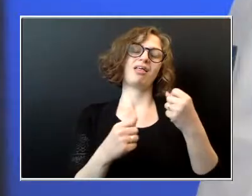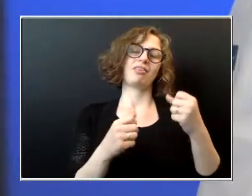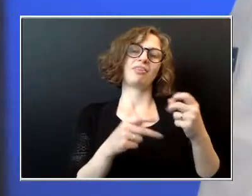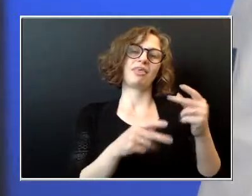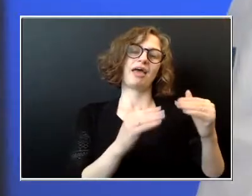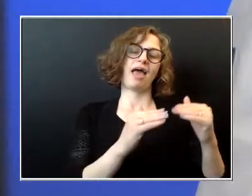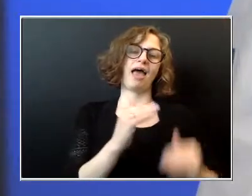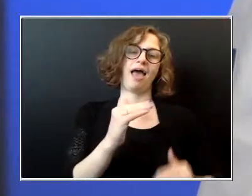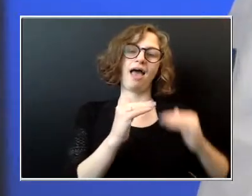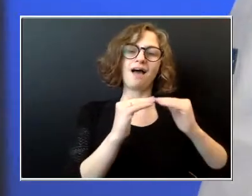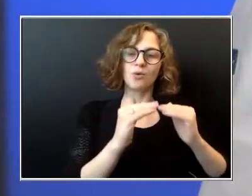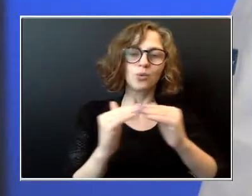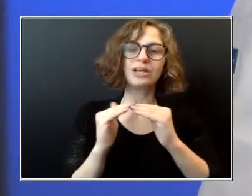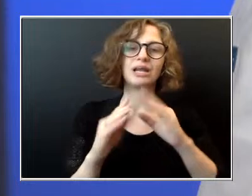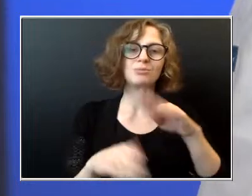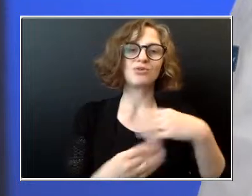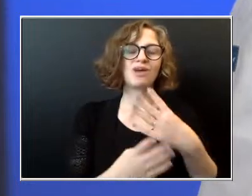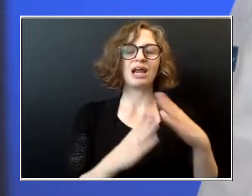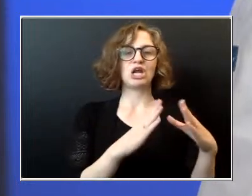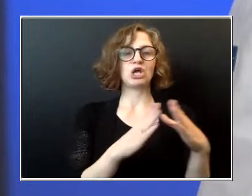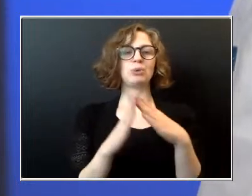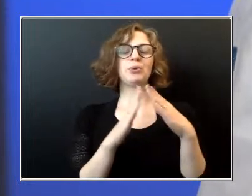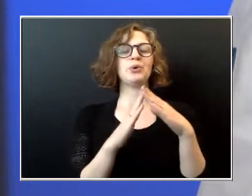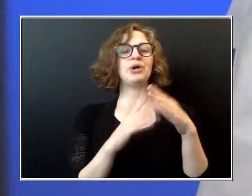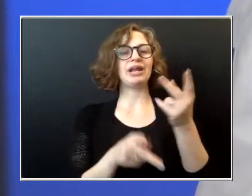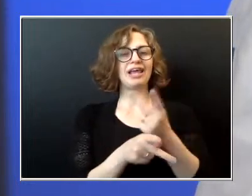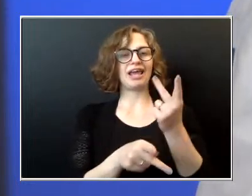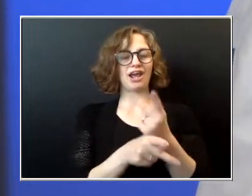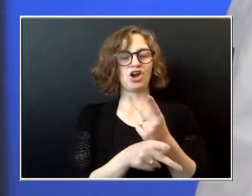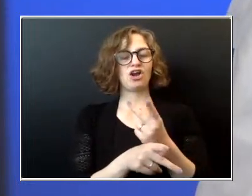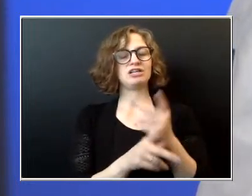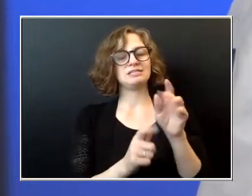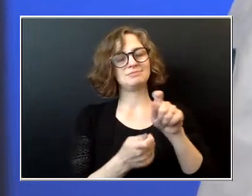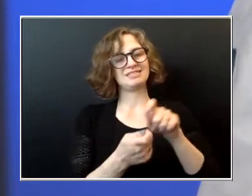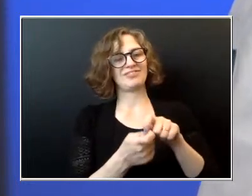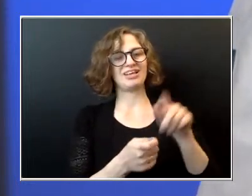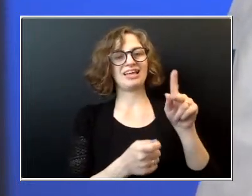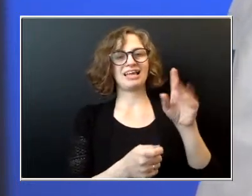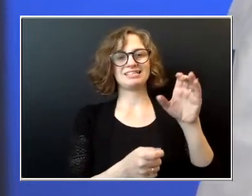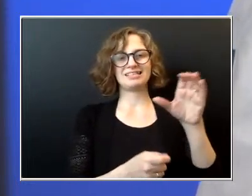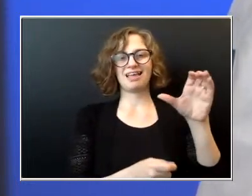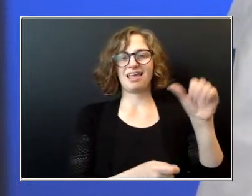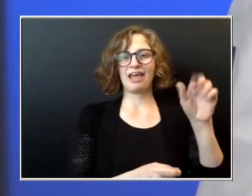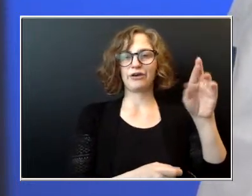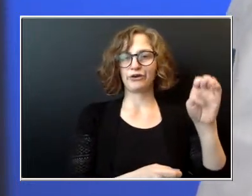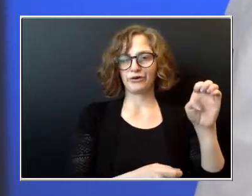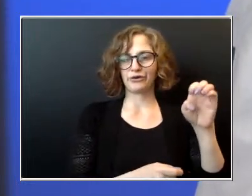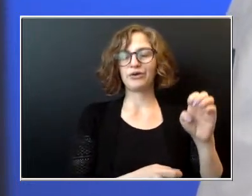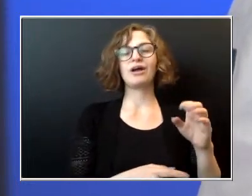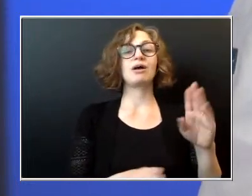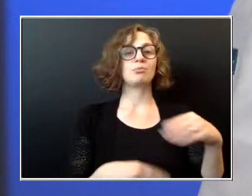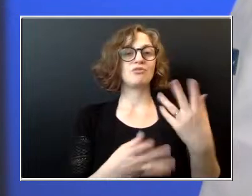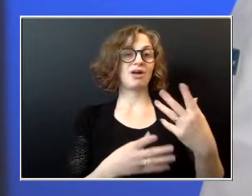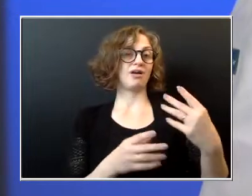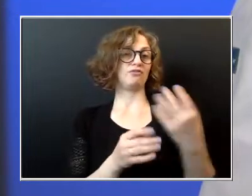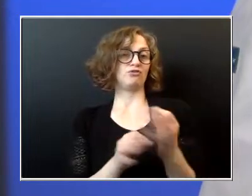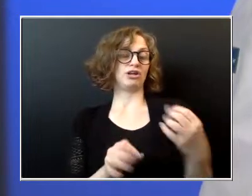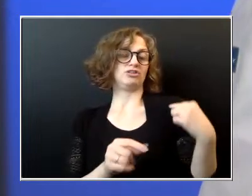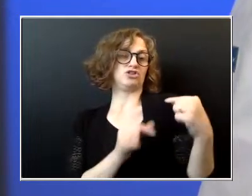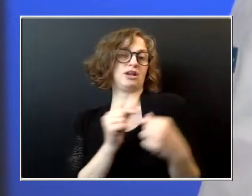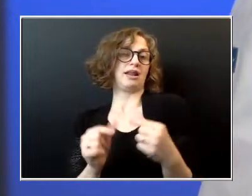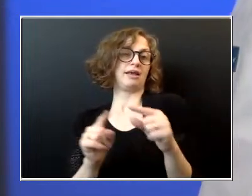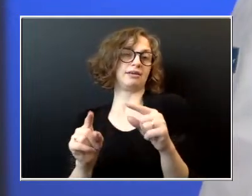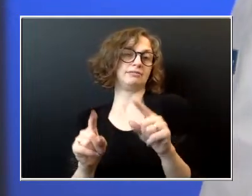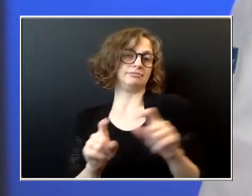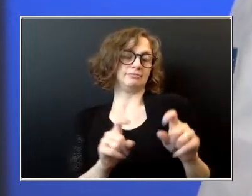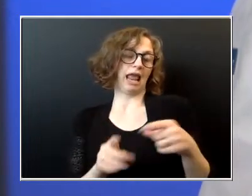specifically the KC Care Clinic, and offering individuals free genetic counseling and testing to underserved populations. And